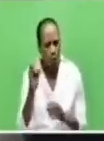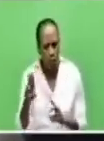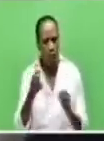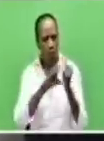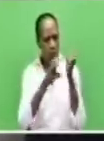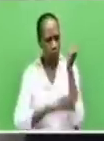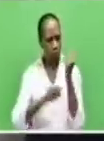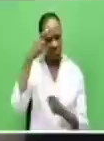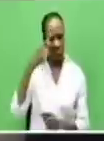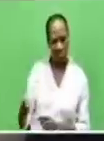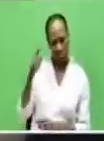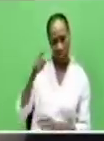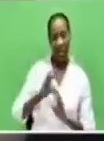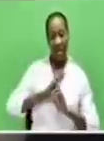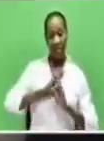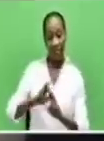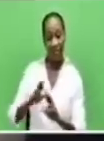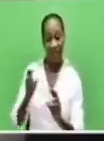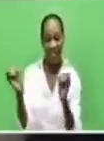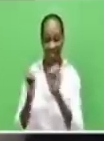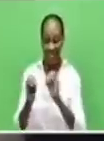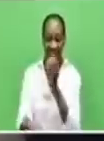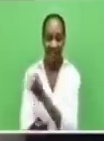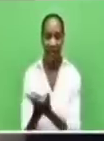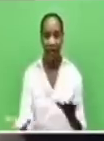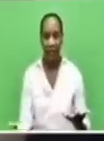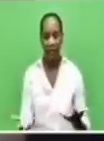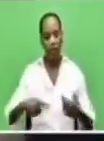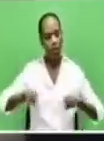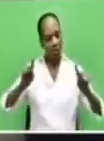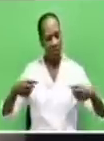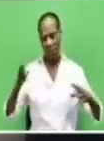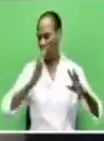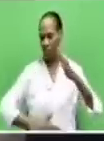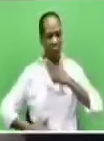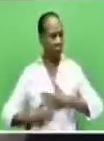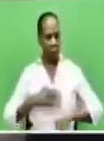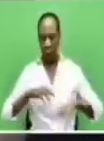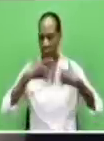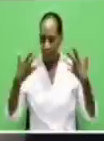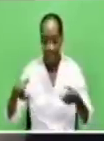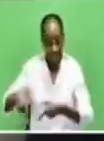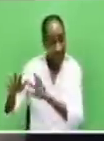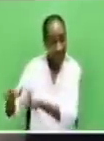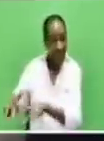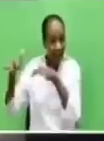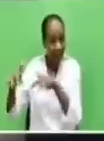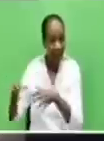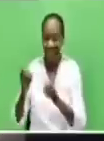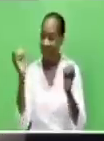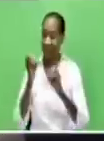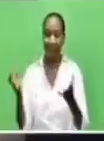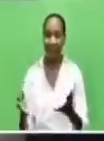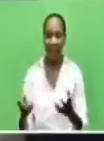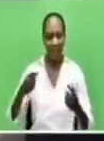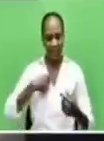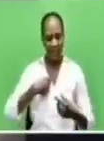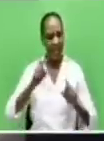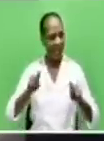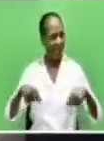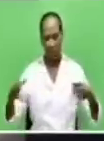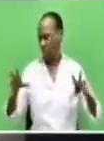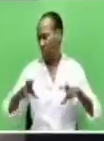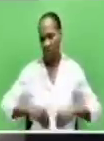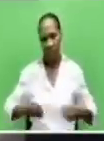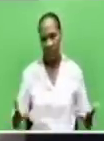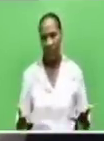Constitution without any accountability. Her lack of tolerance for African opposition in this parliament is not